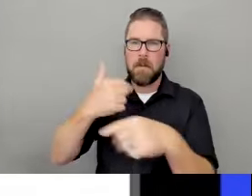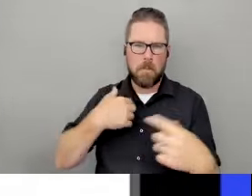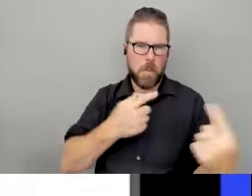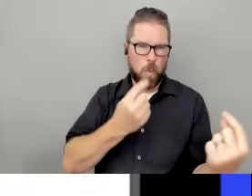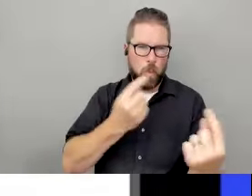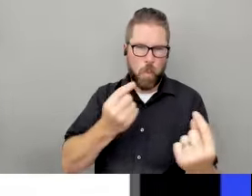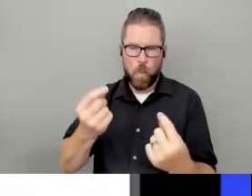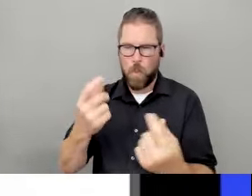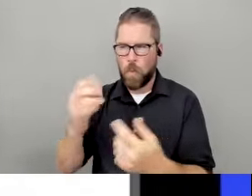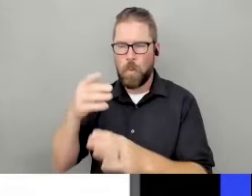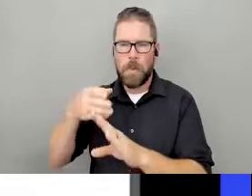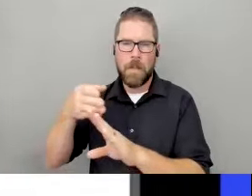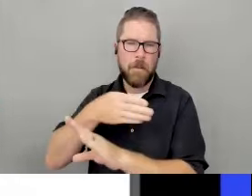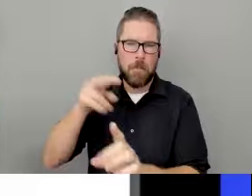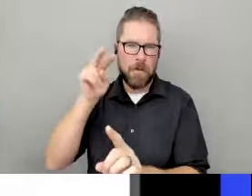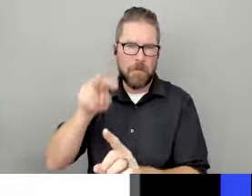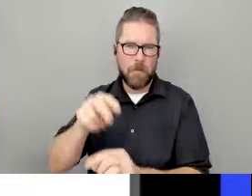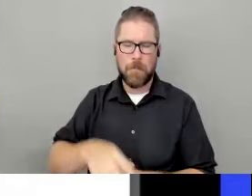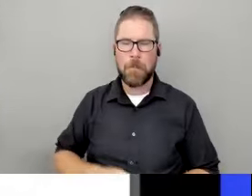get kind of a preview option there.